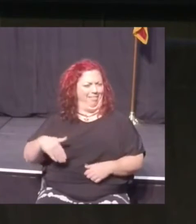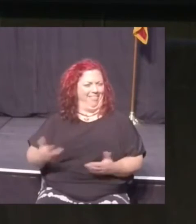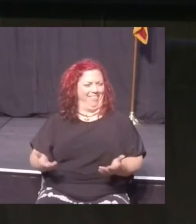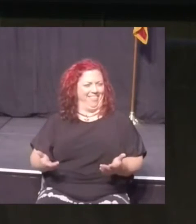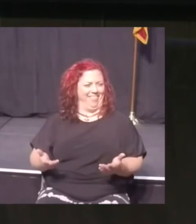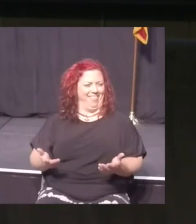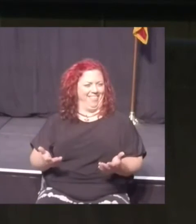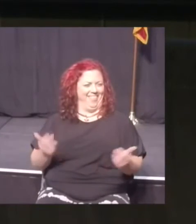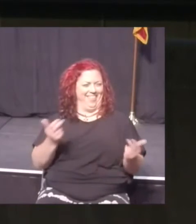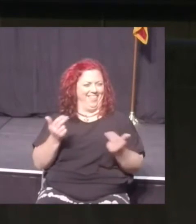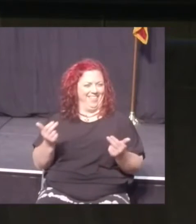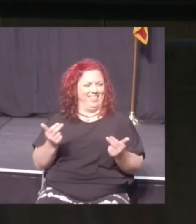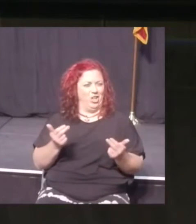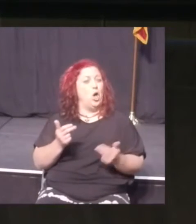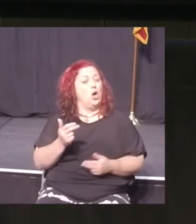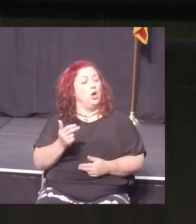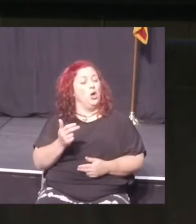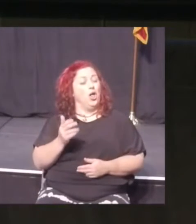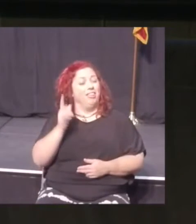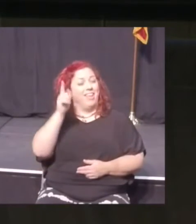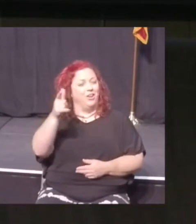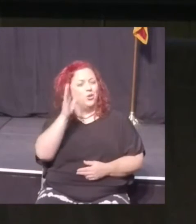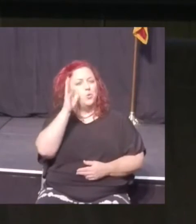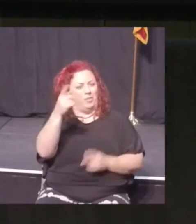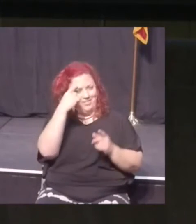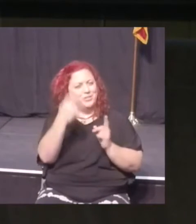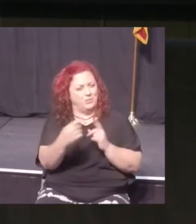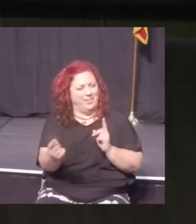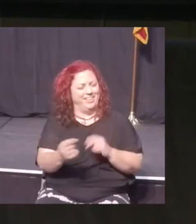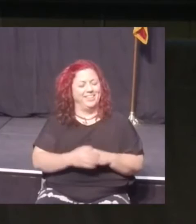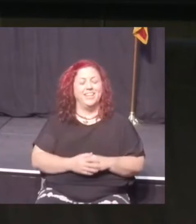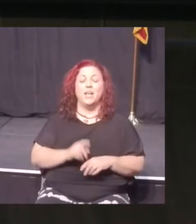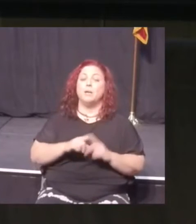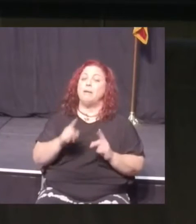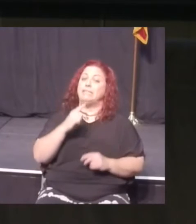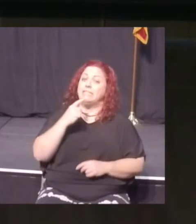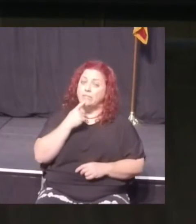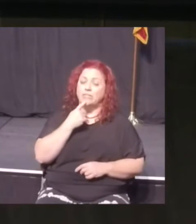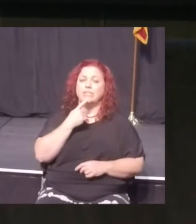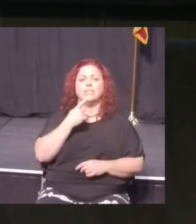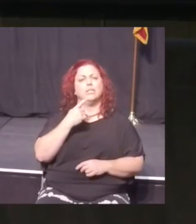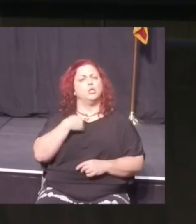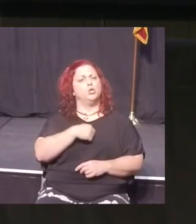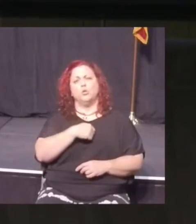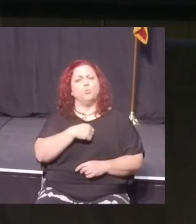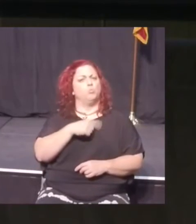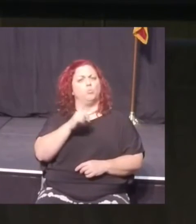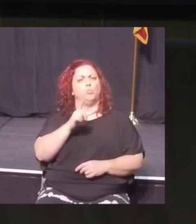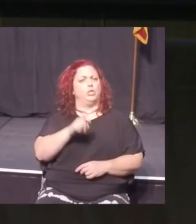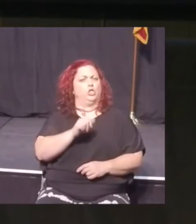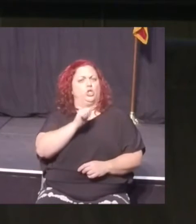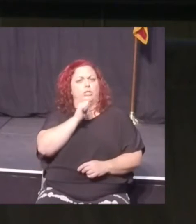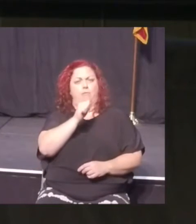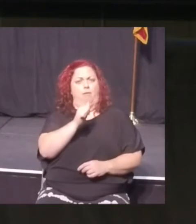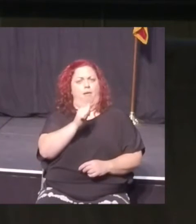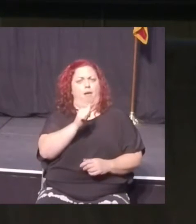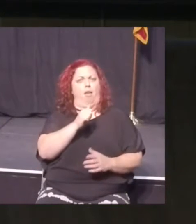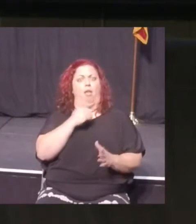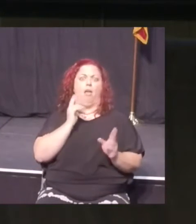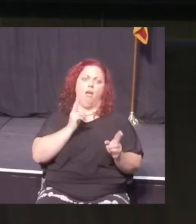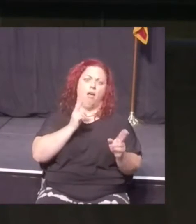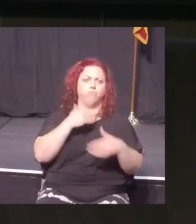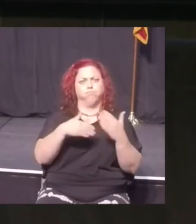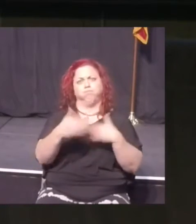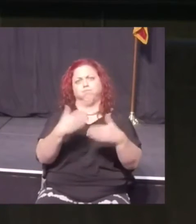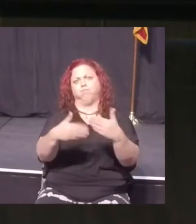yet. Then you will disagree. But seriously, we shouldn't and we won't rush through a